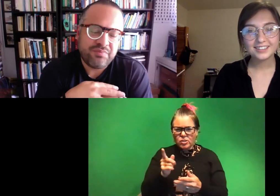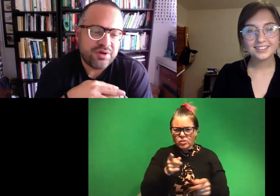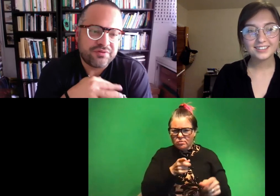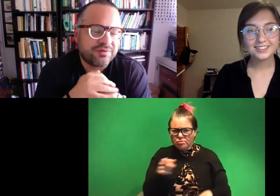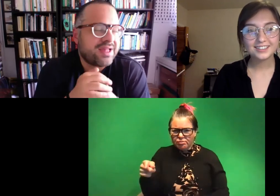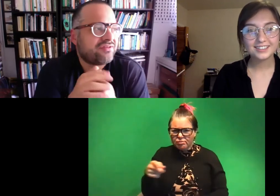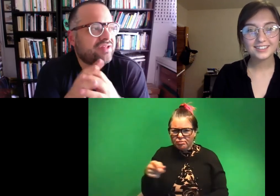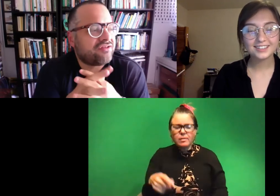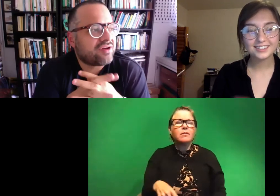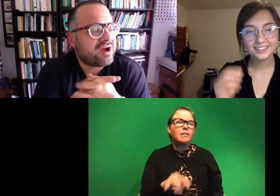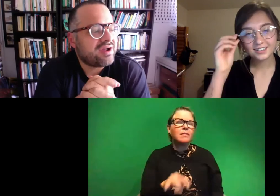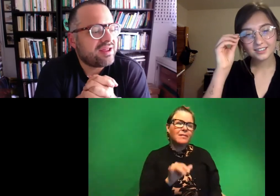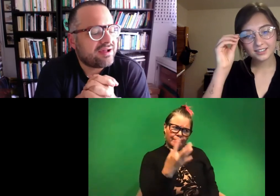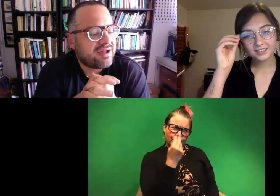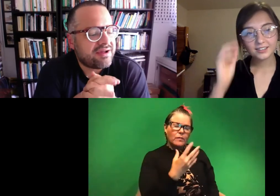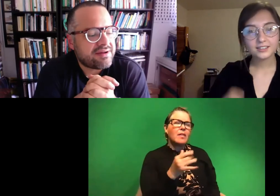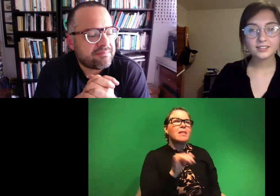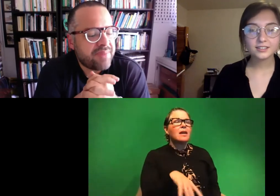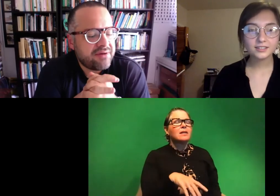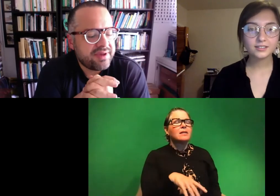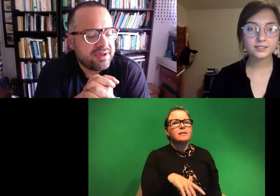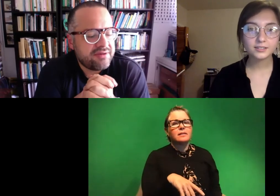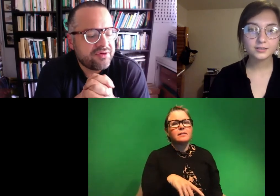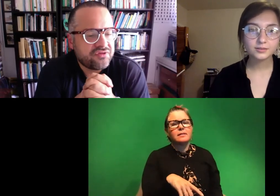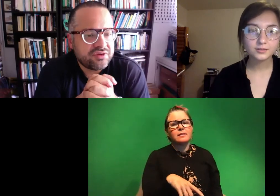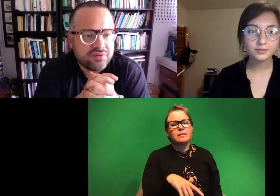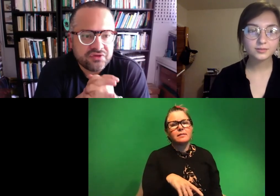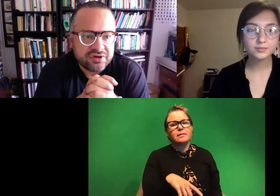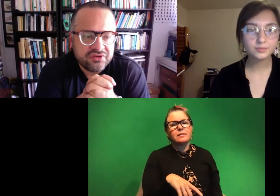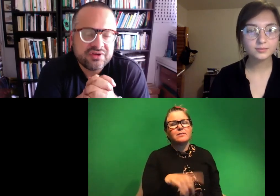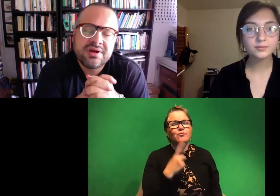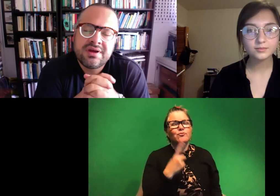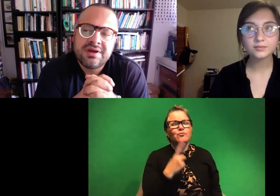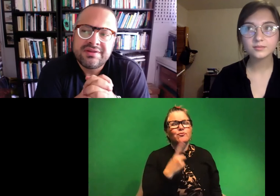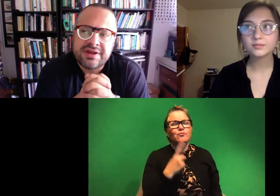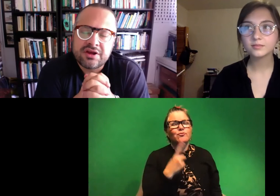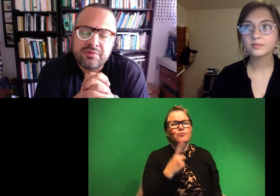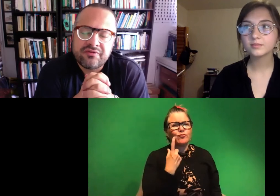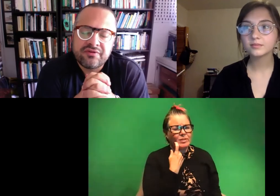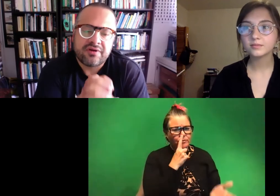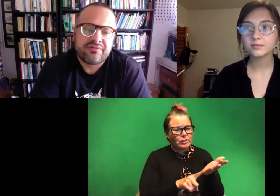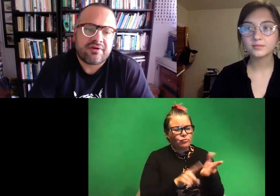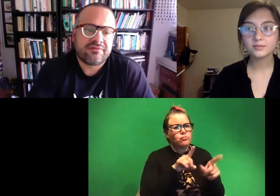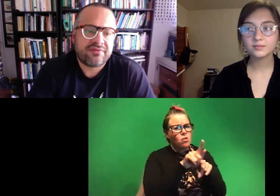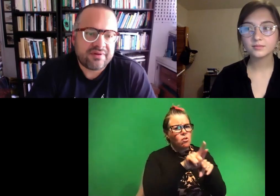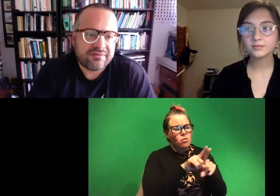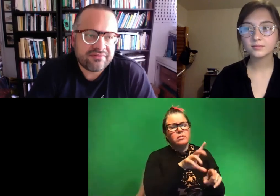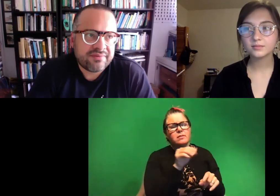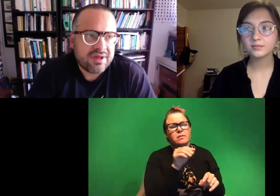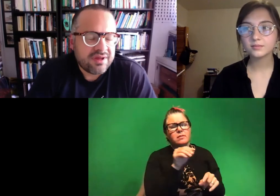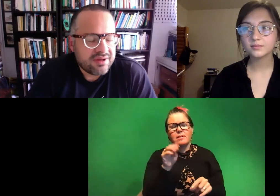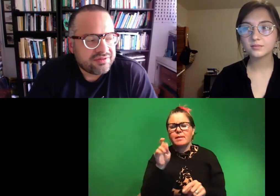That's beautiful. That's a kind a very recent research that a group